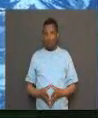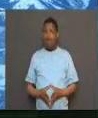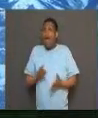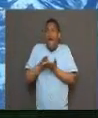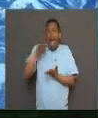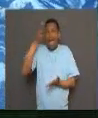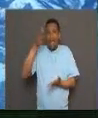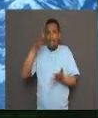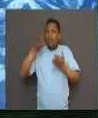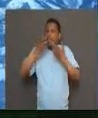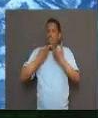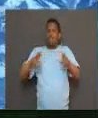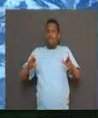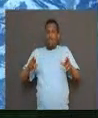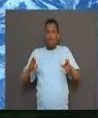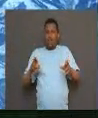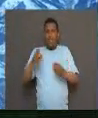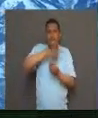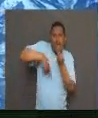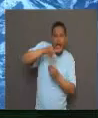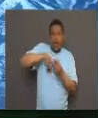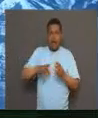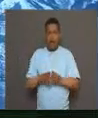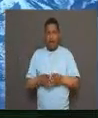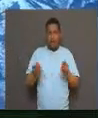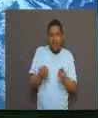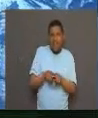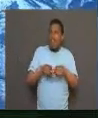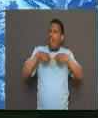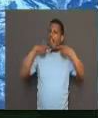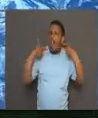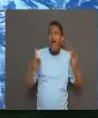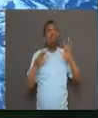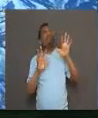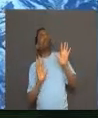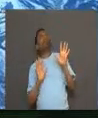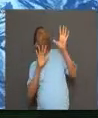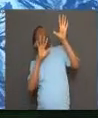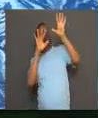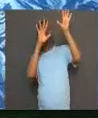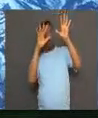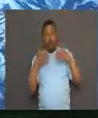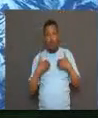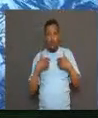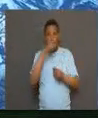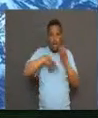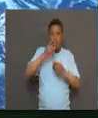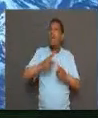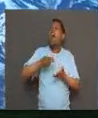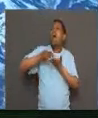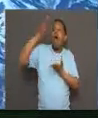High relief areas, such as large mountain ranges, have